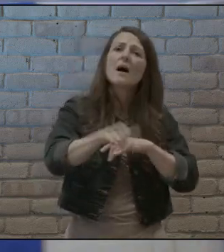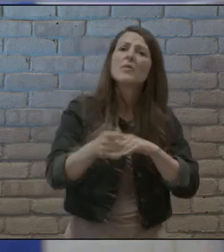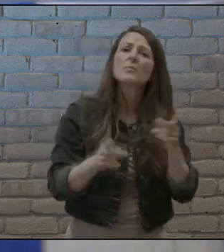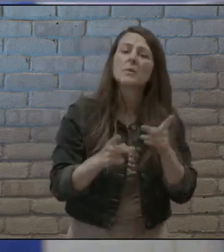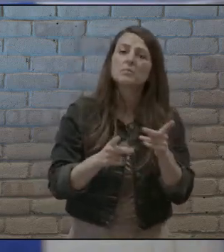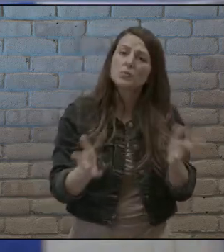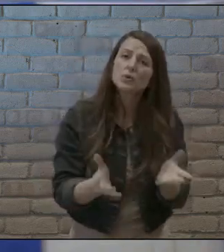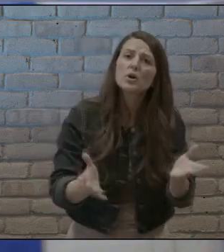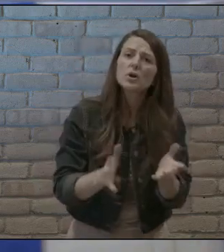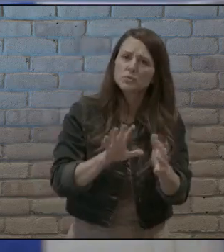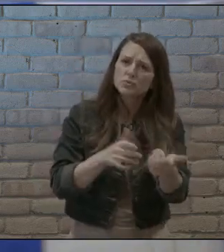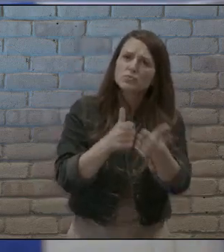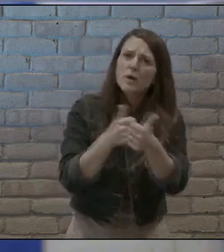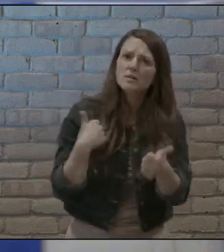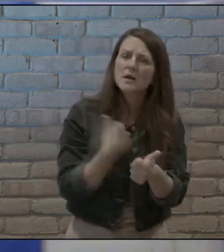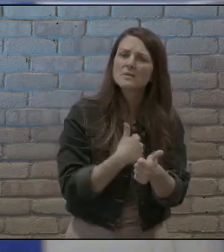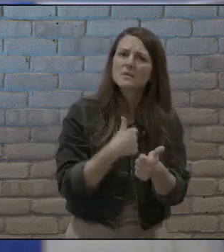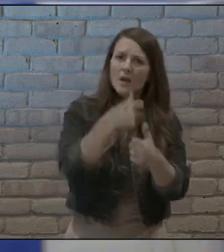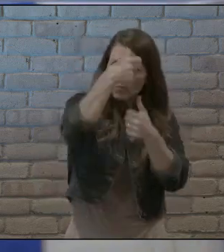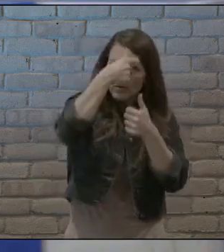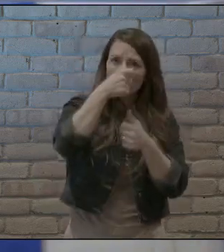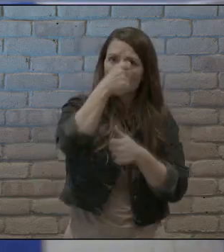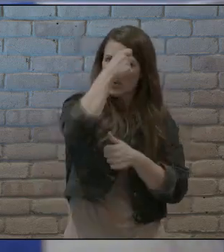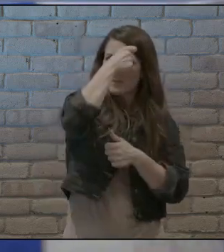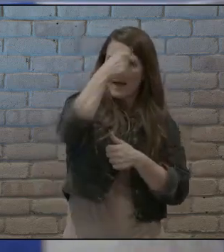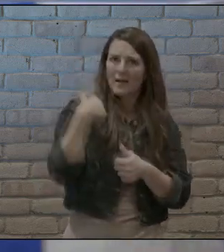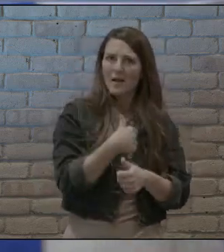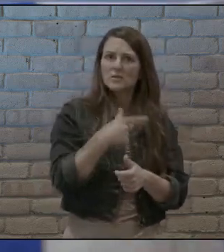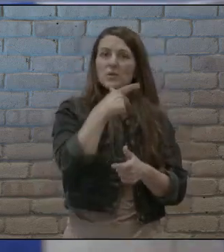need others to remind us of who God is.